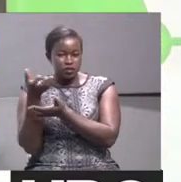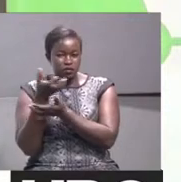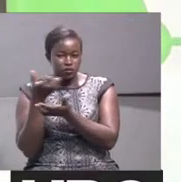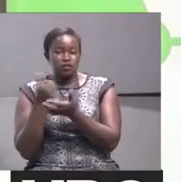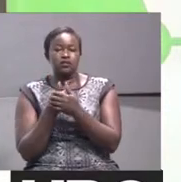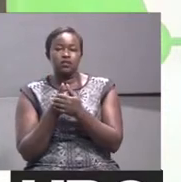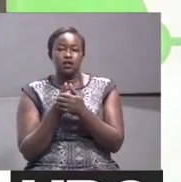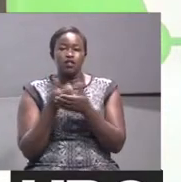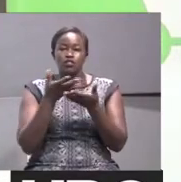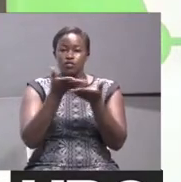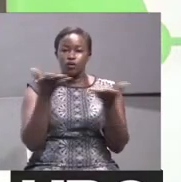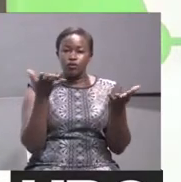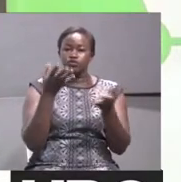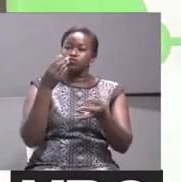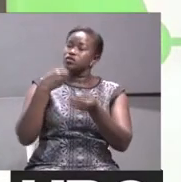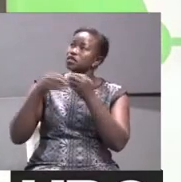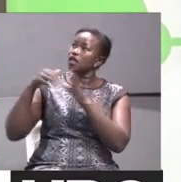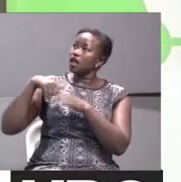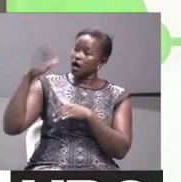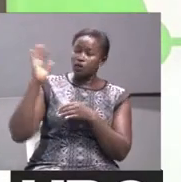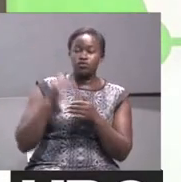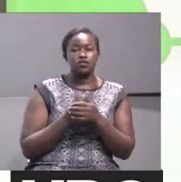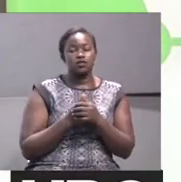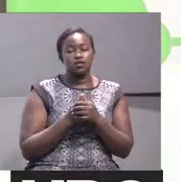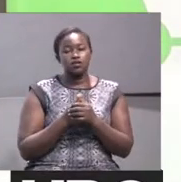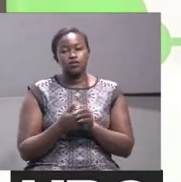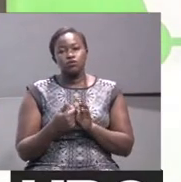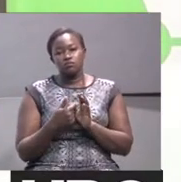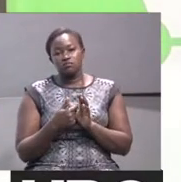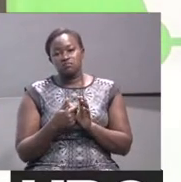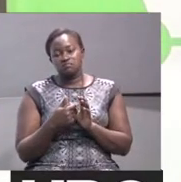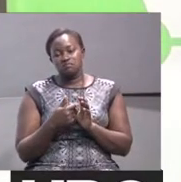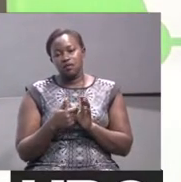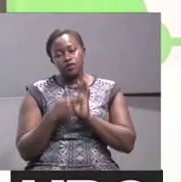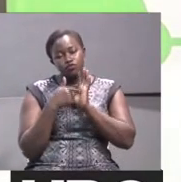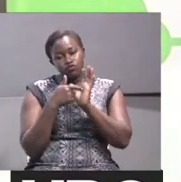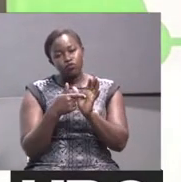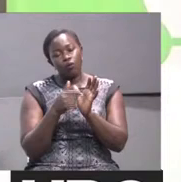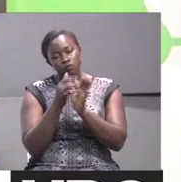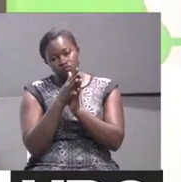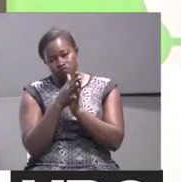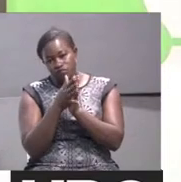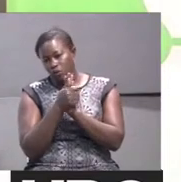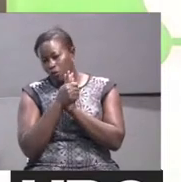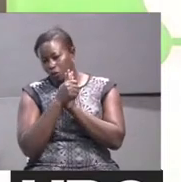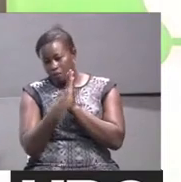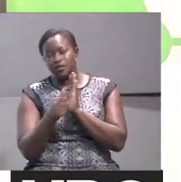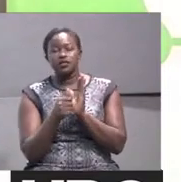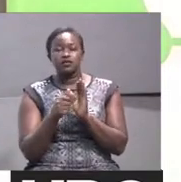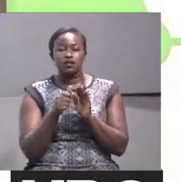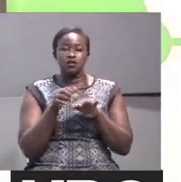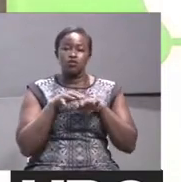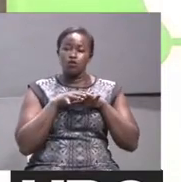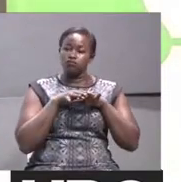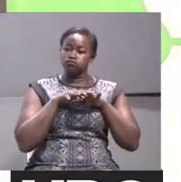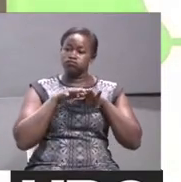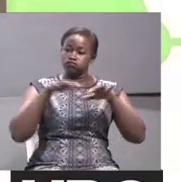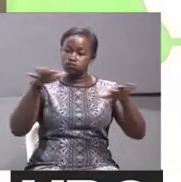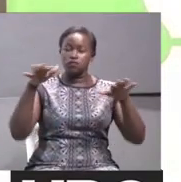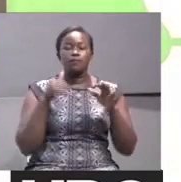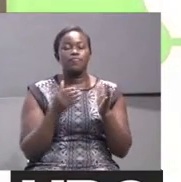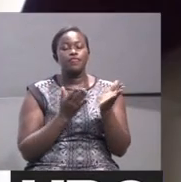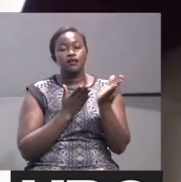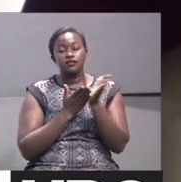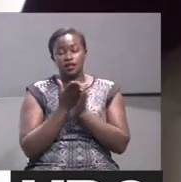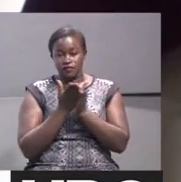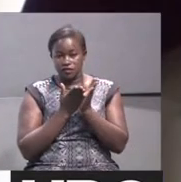out, to show their competence in disseminating the